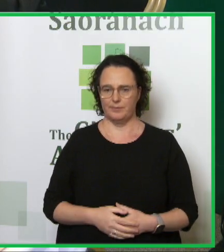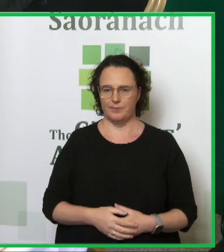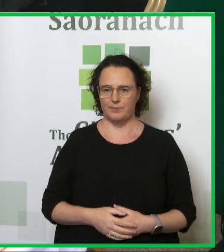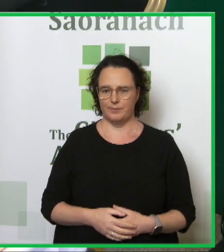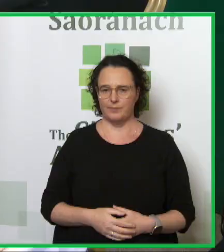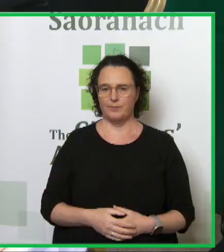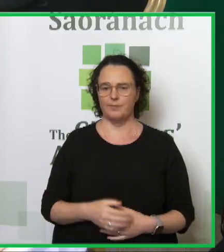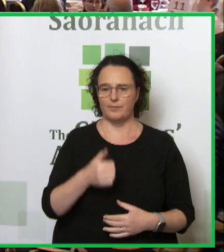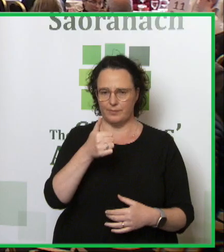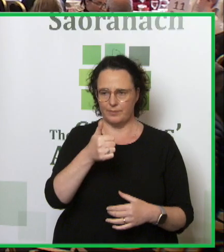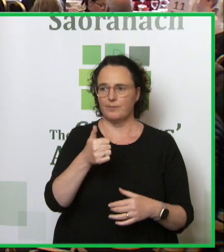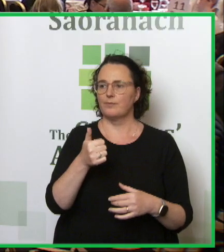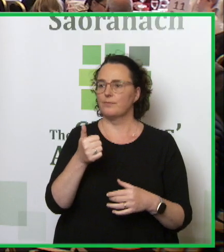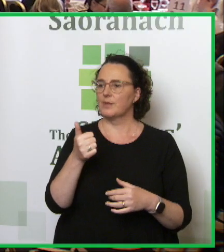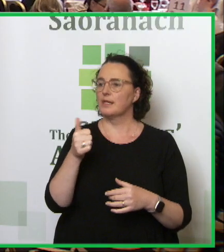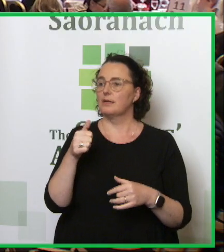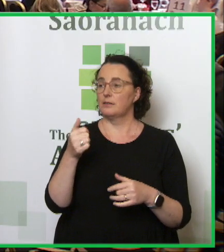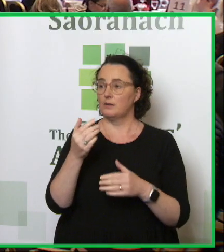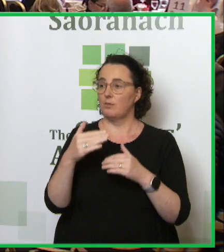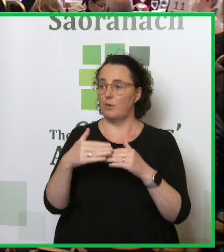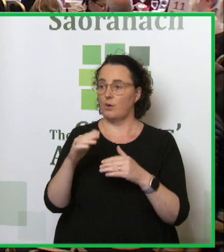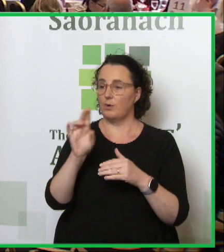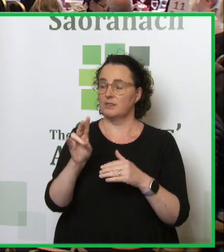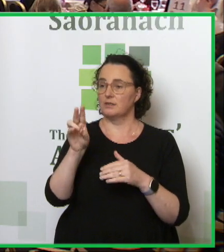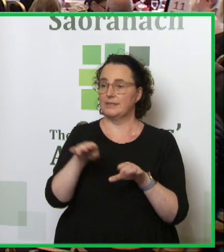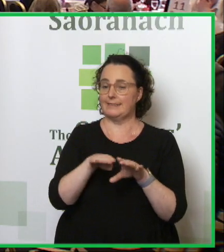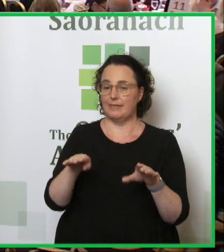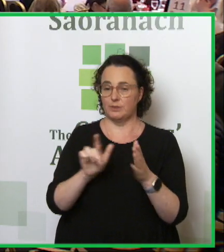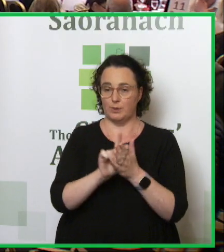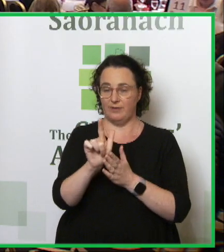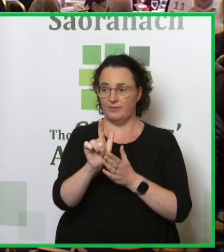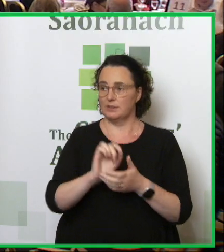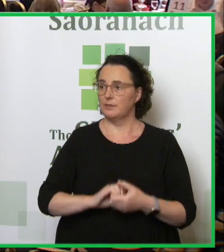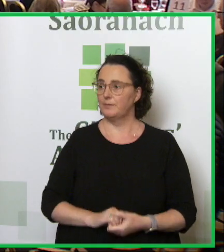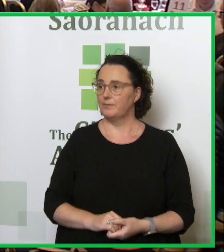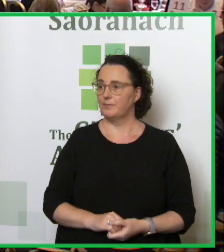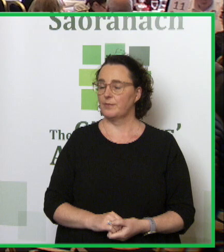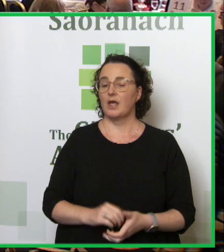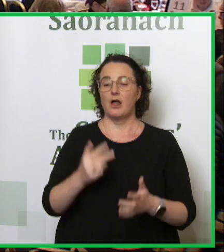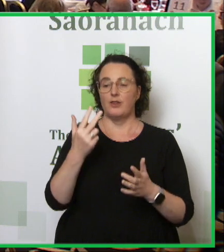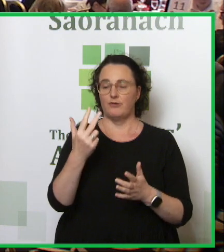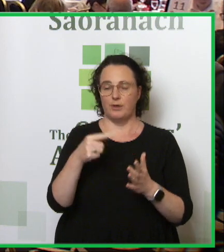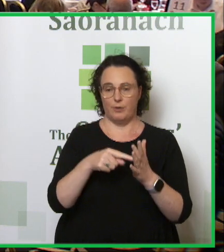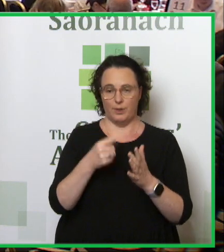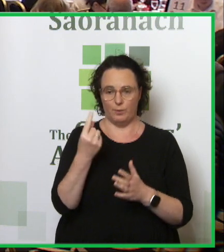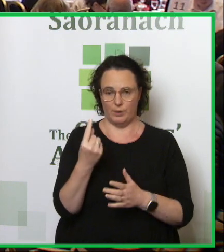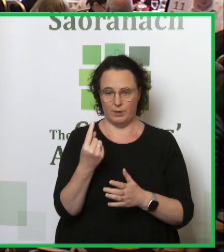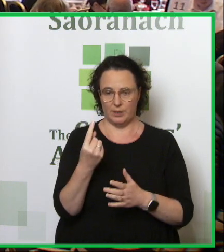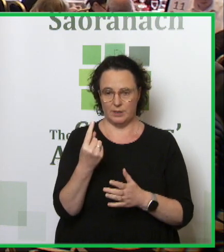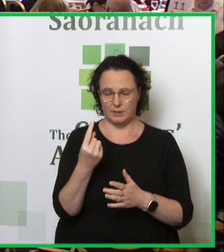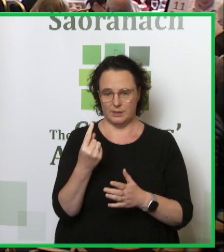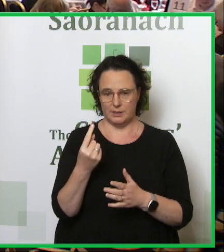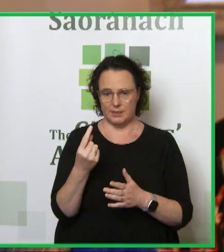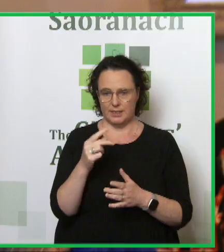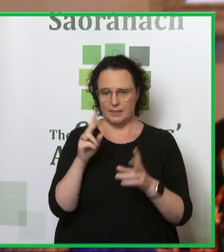room then, and a few actually. I'll take 2 more. Table 12 first. You have the mic. Yeah, sorry. Just on 3.1, given the lack of